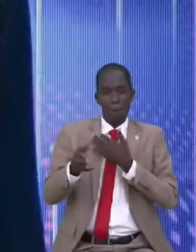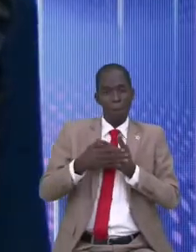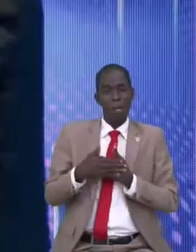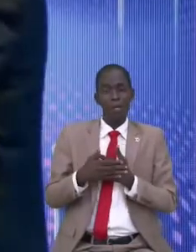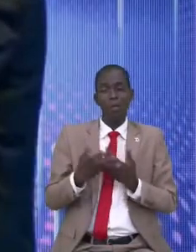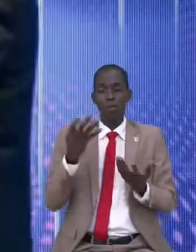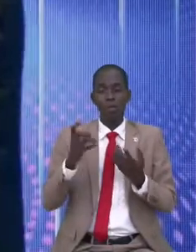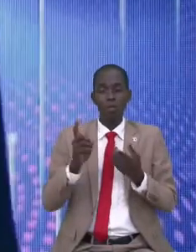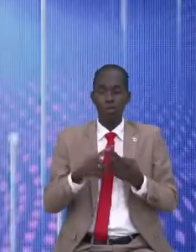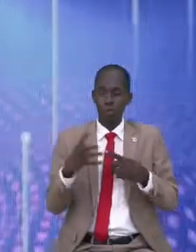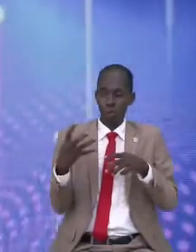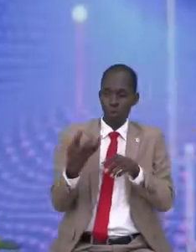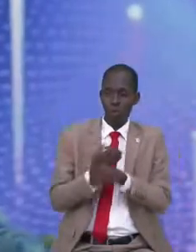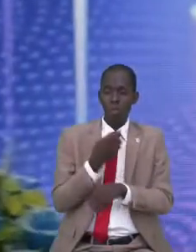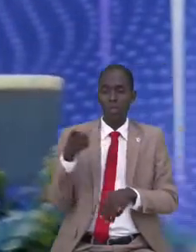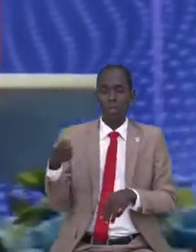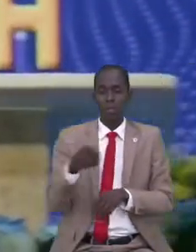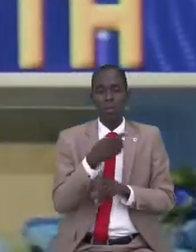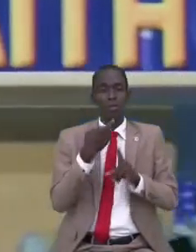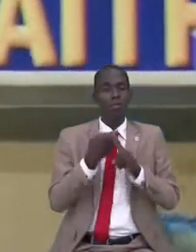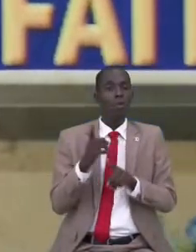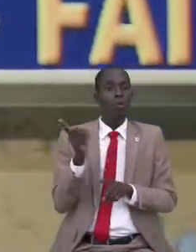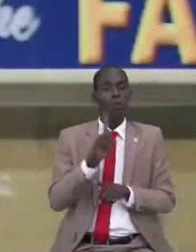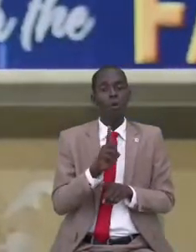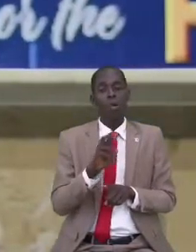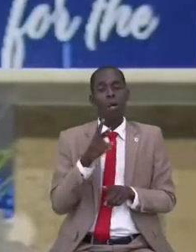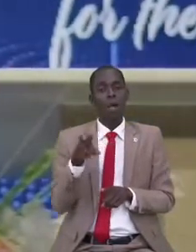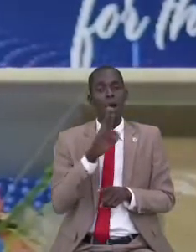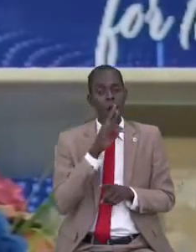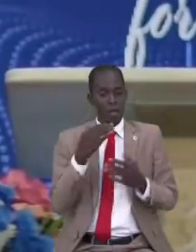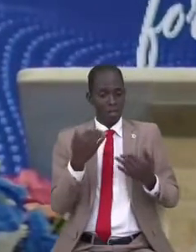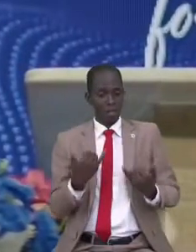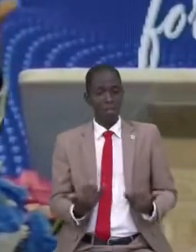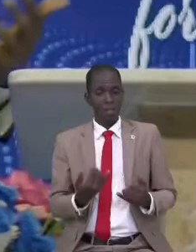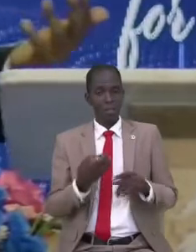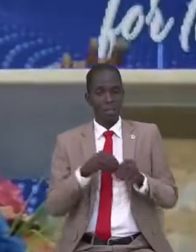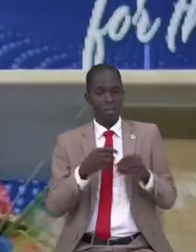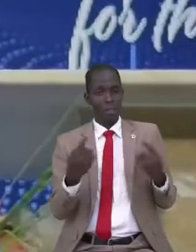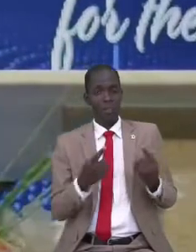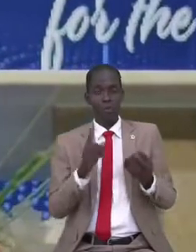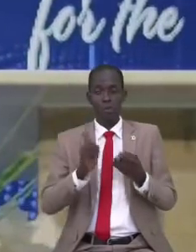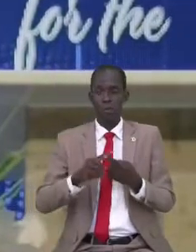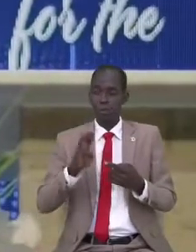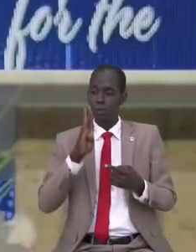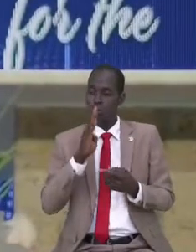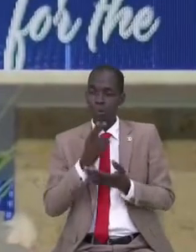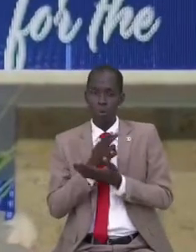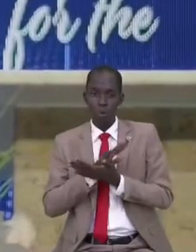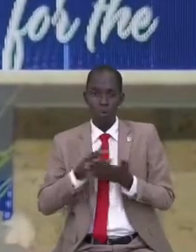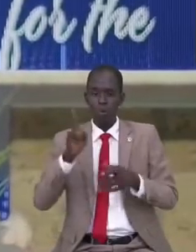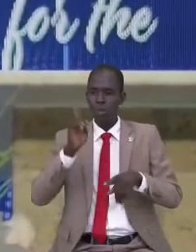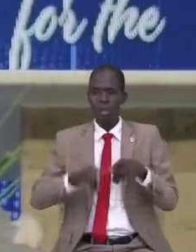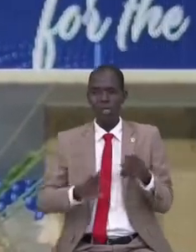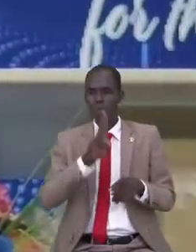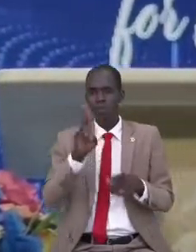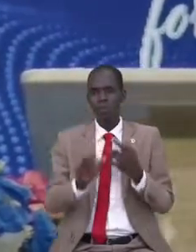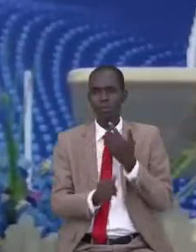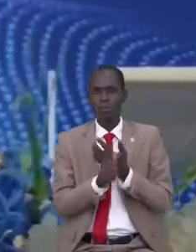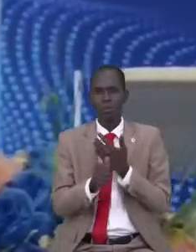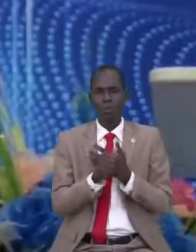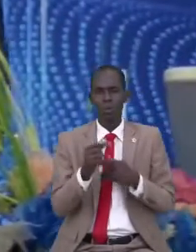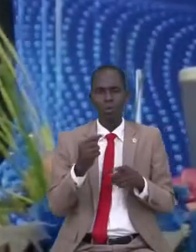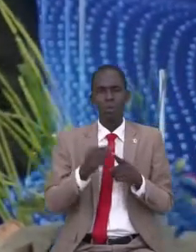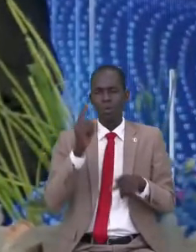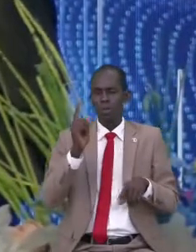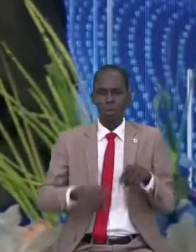bring them from where they are to where they ought to be, you cannot use rough language. You cannot